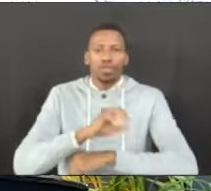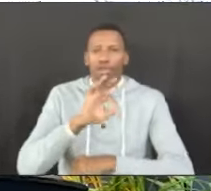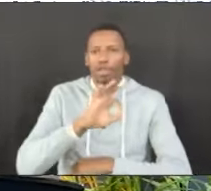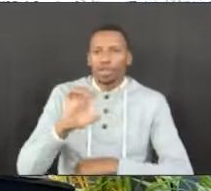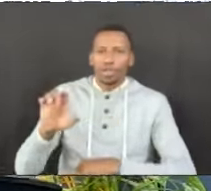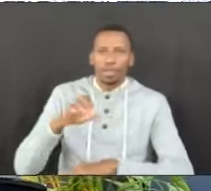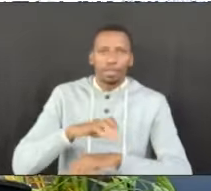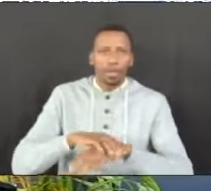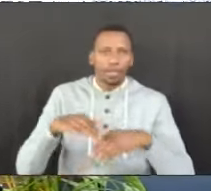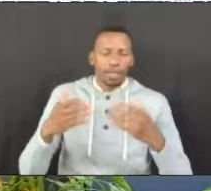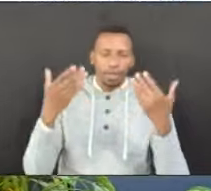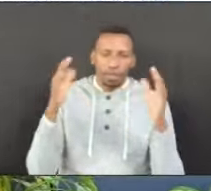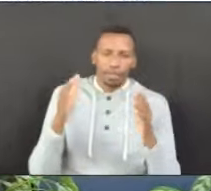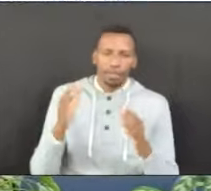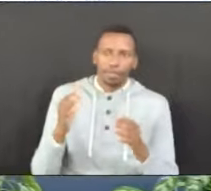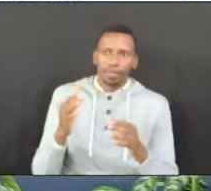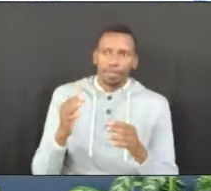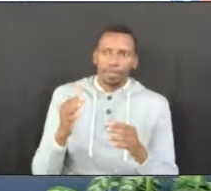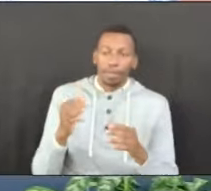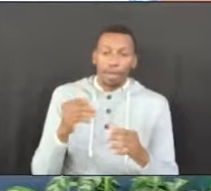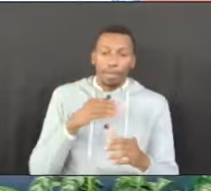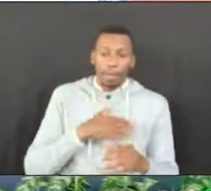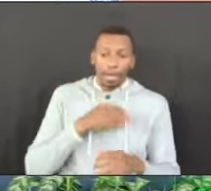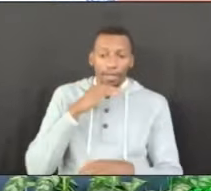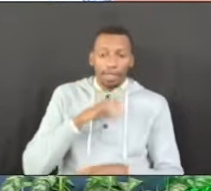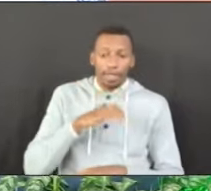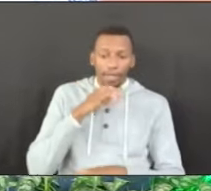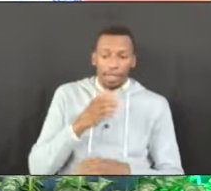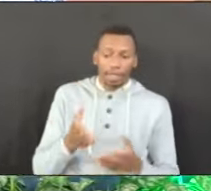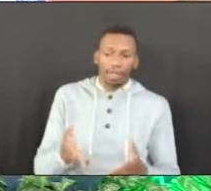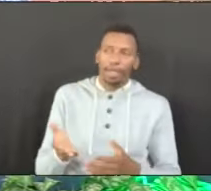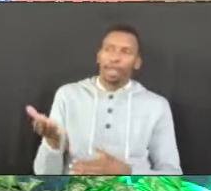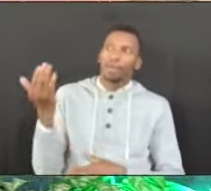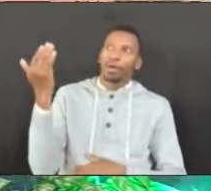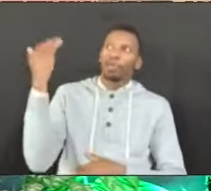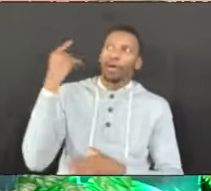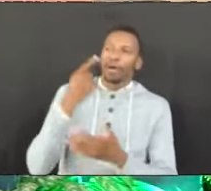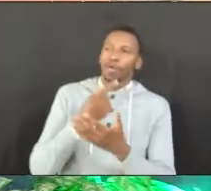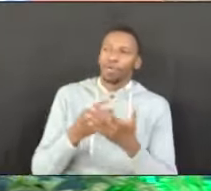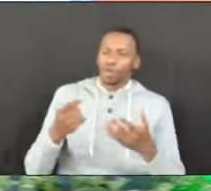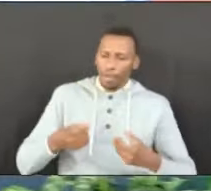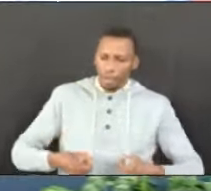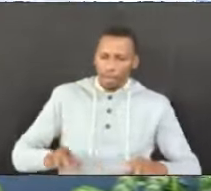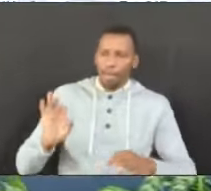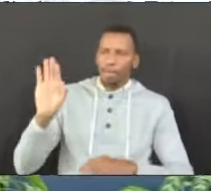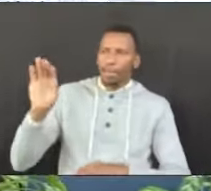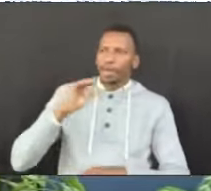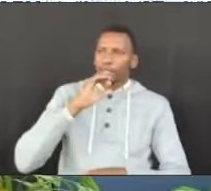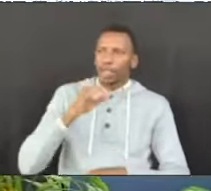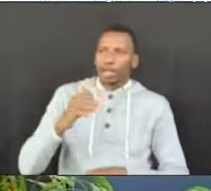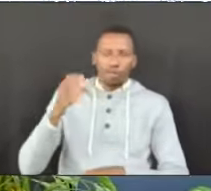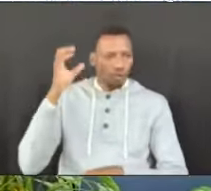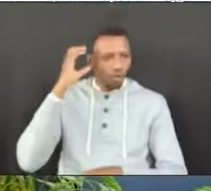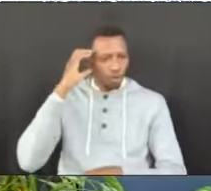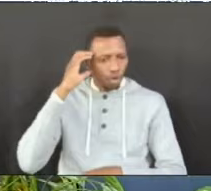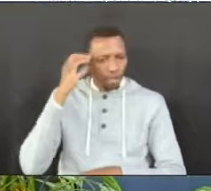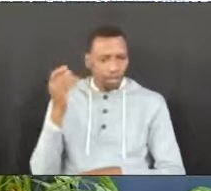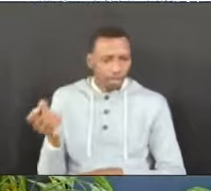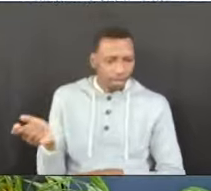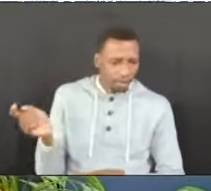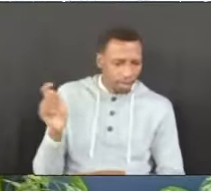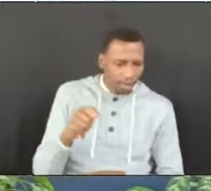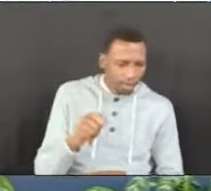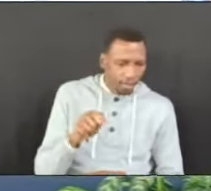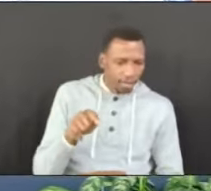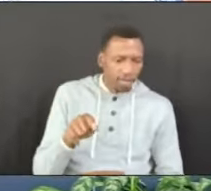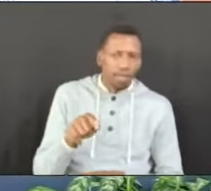My sons are here. The other week, I was so broke. Then my son comes from college. And you know, he's leaving. And he's looking at me